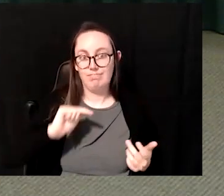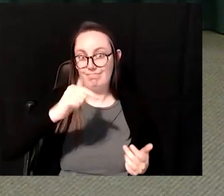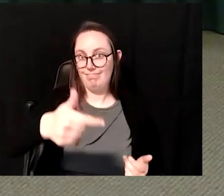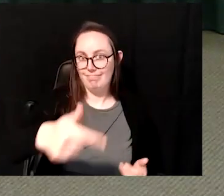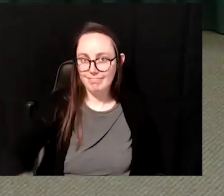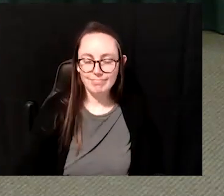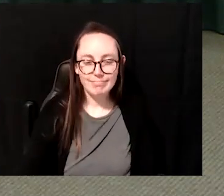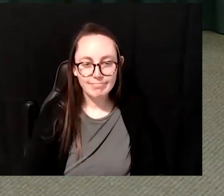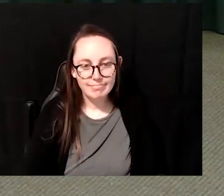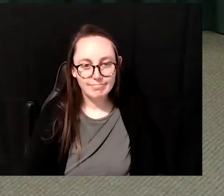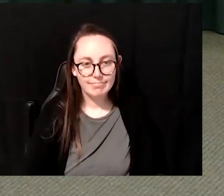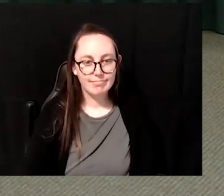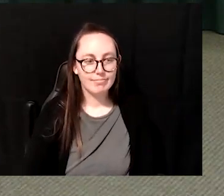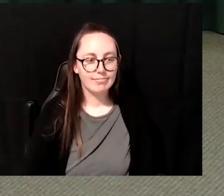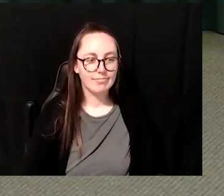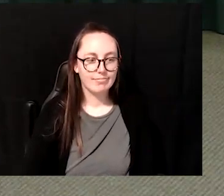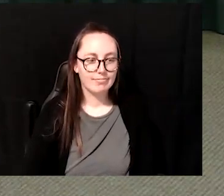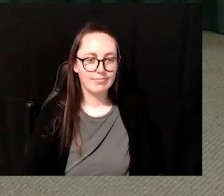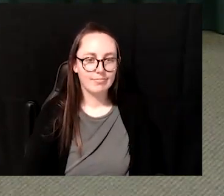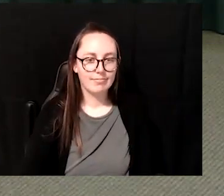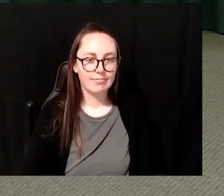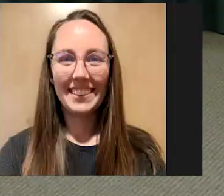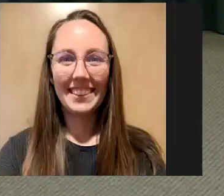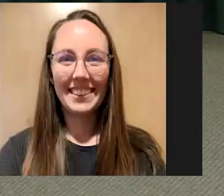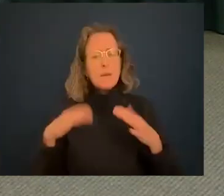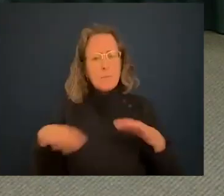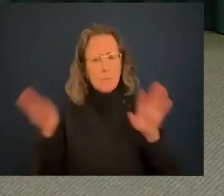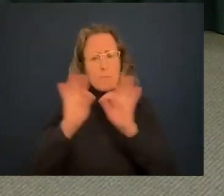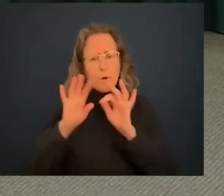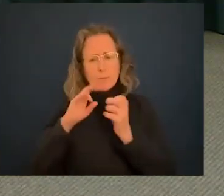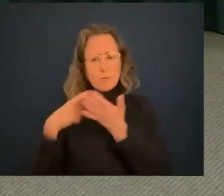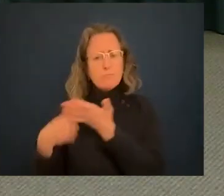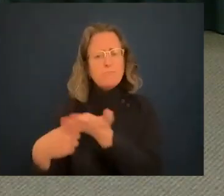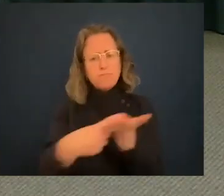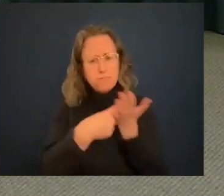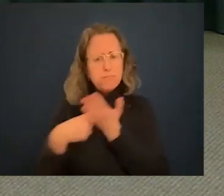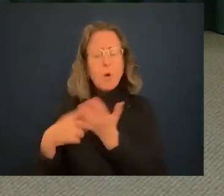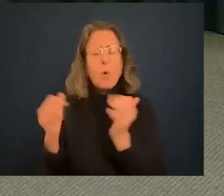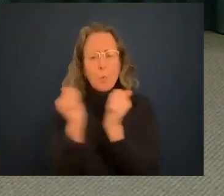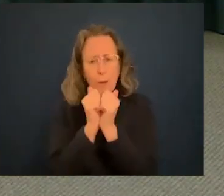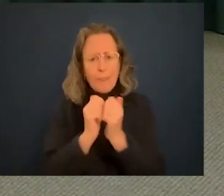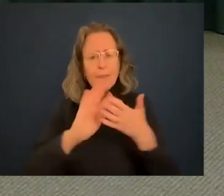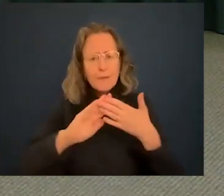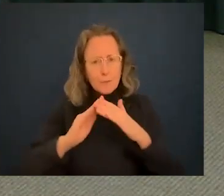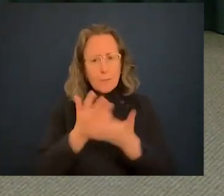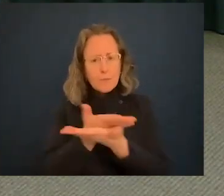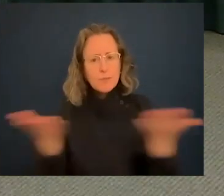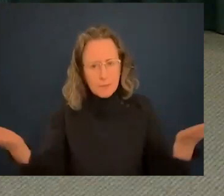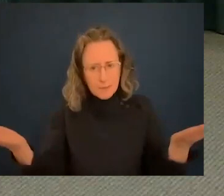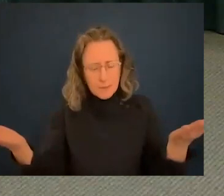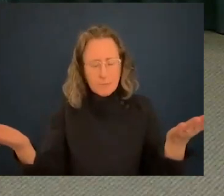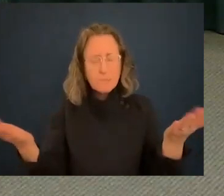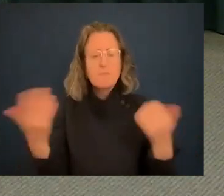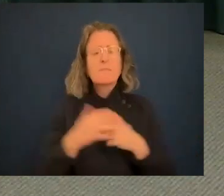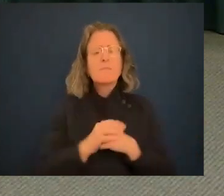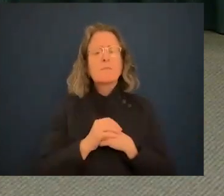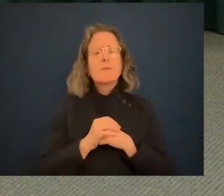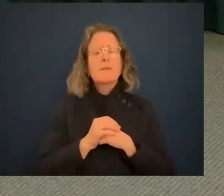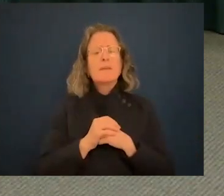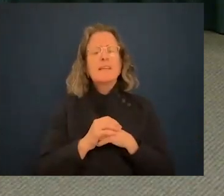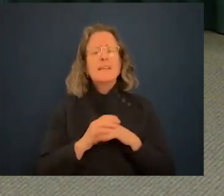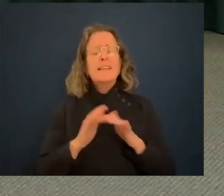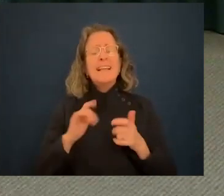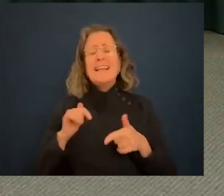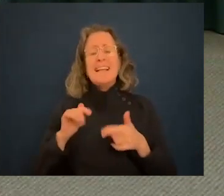we need to have a conversation about this and and you know to the public here it's a little Messier right when we have a lot less Direction